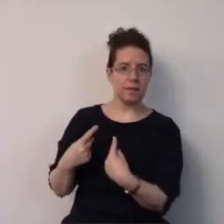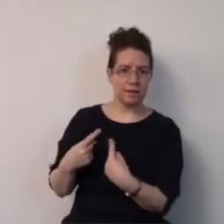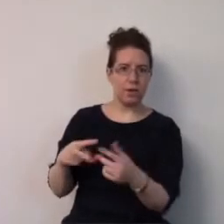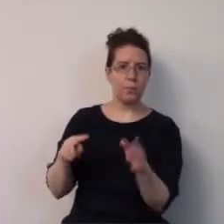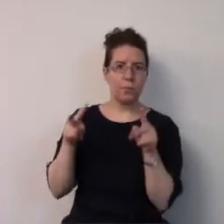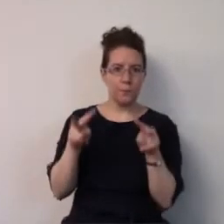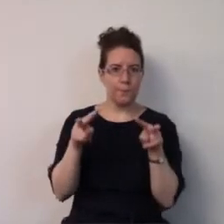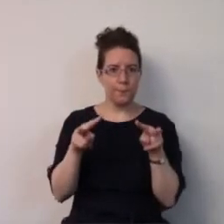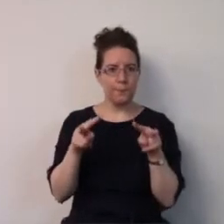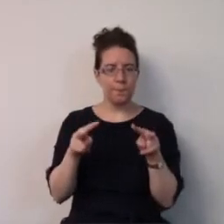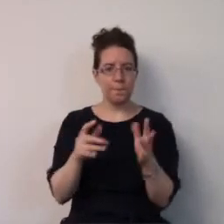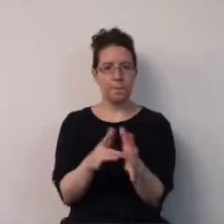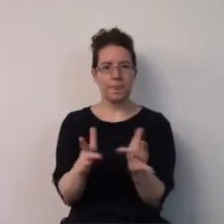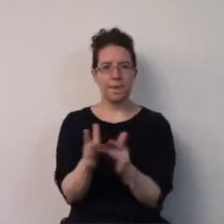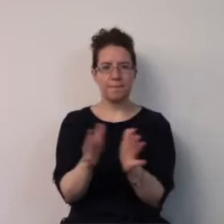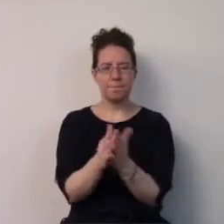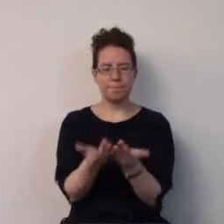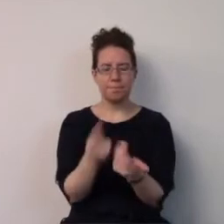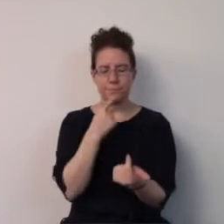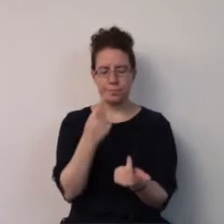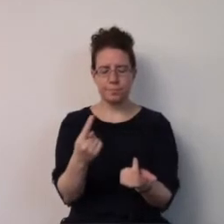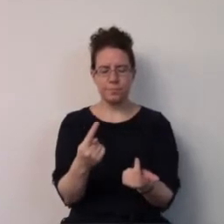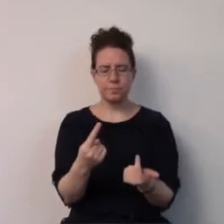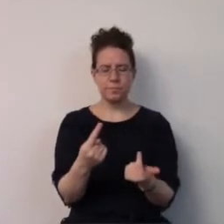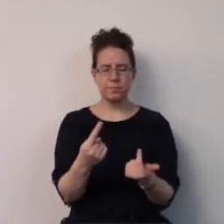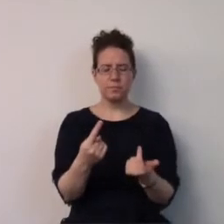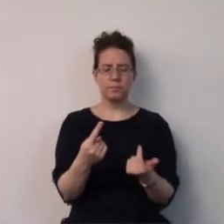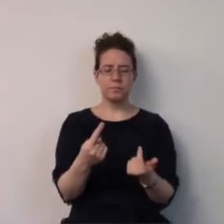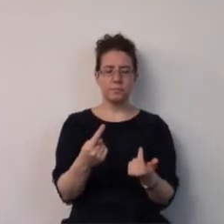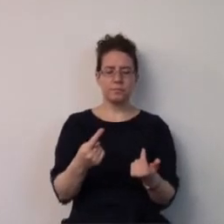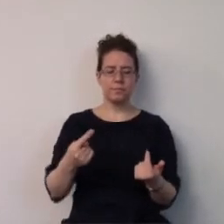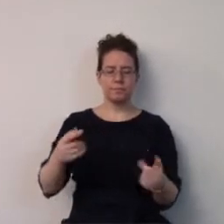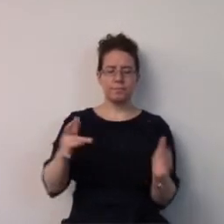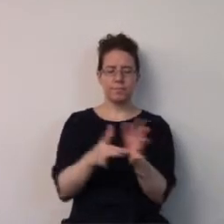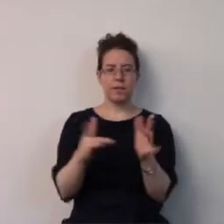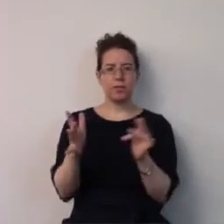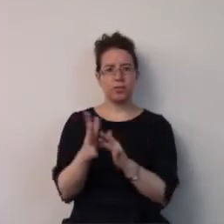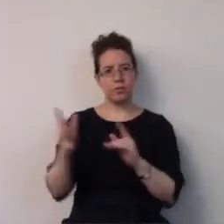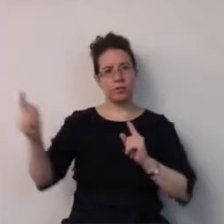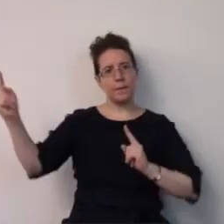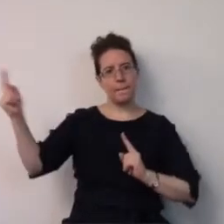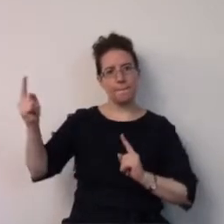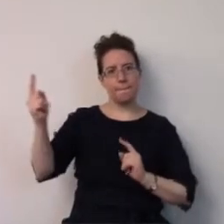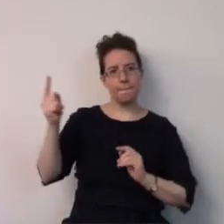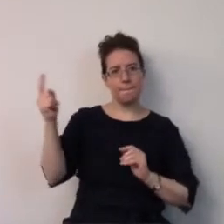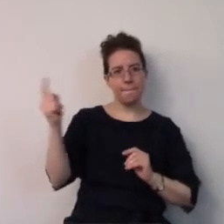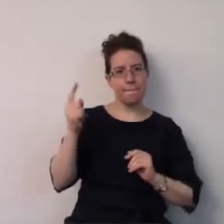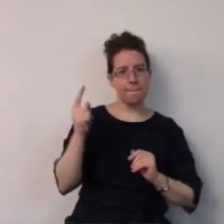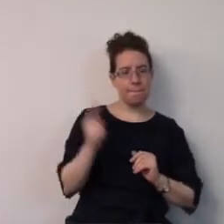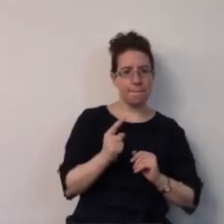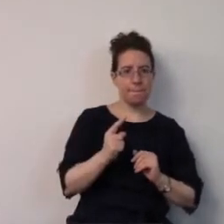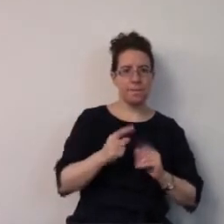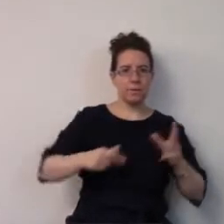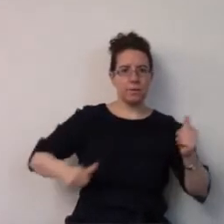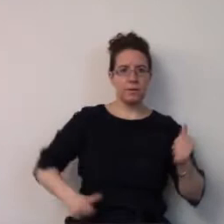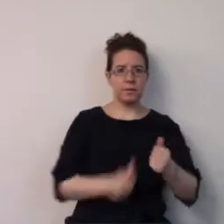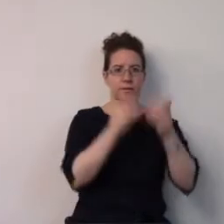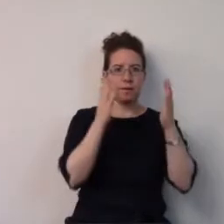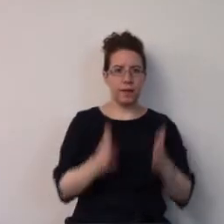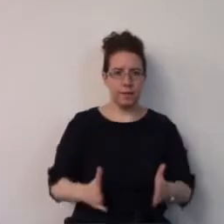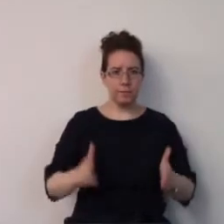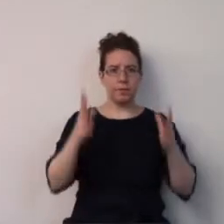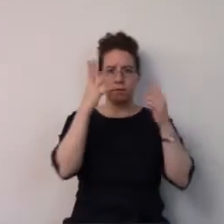indeed is willing, yes, but the flesh is weak. Right. Watch and